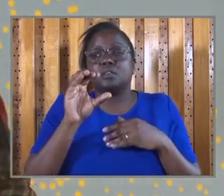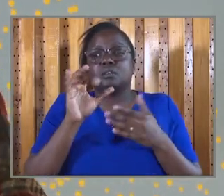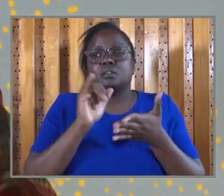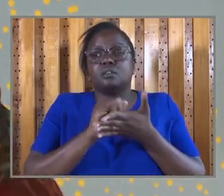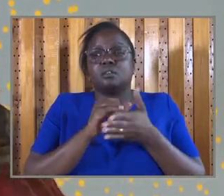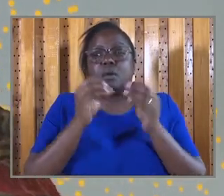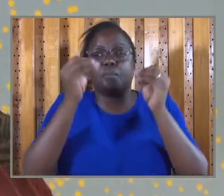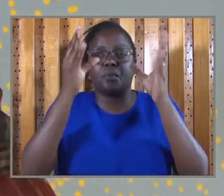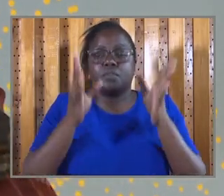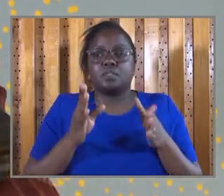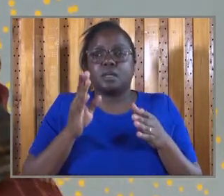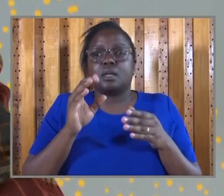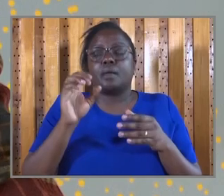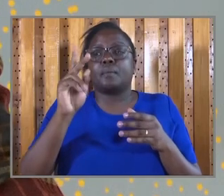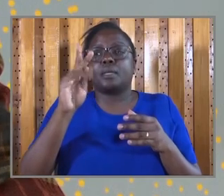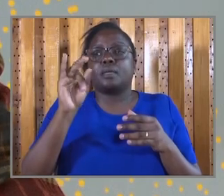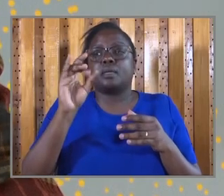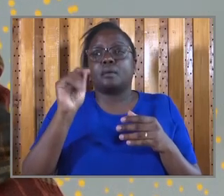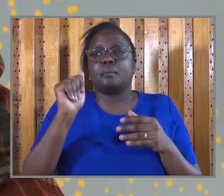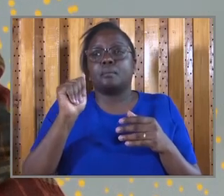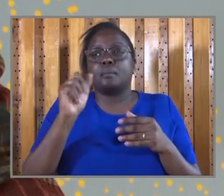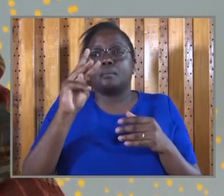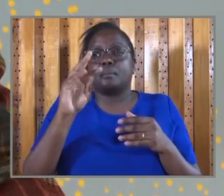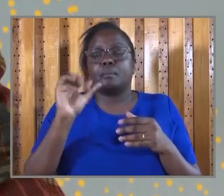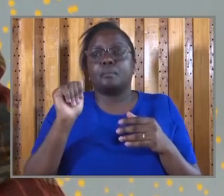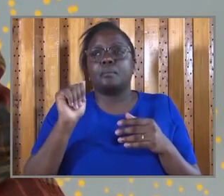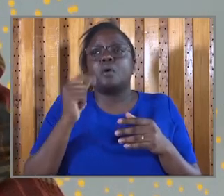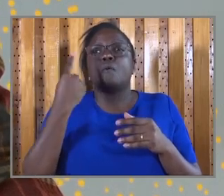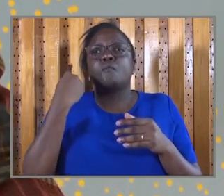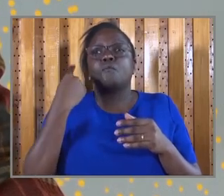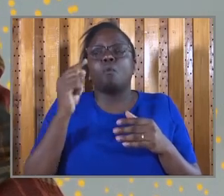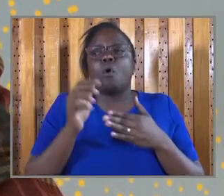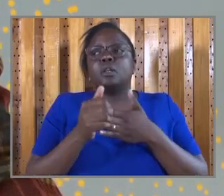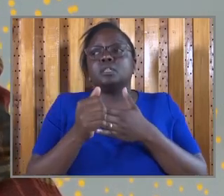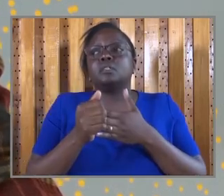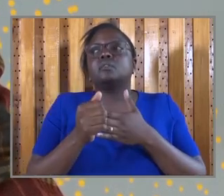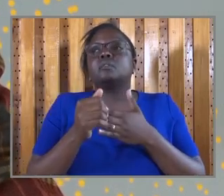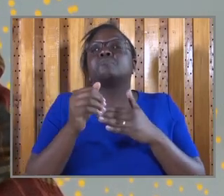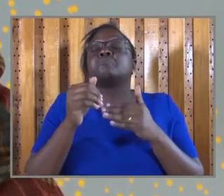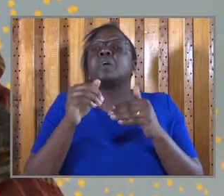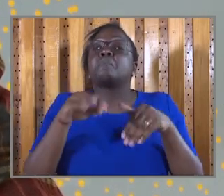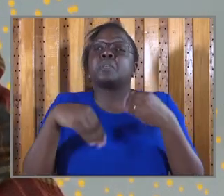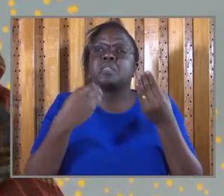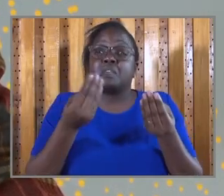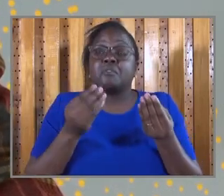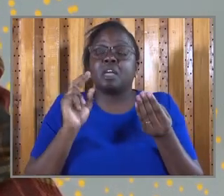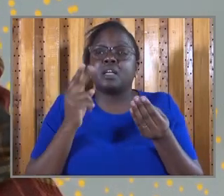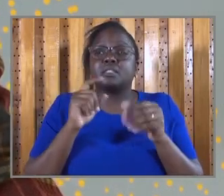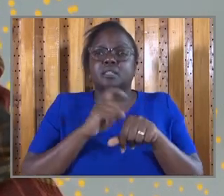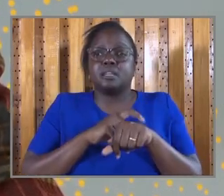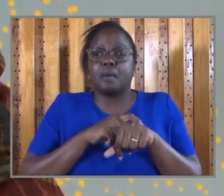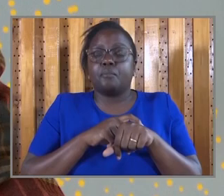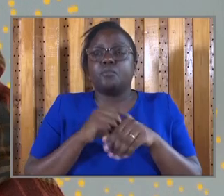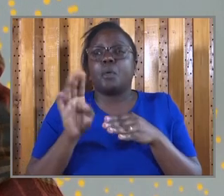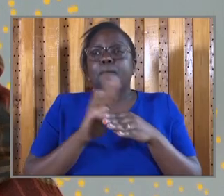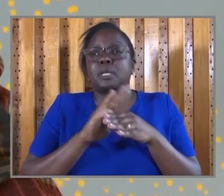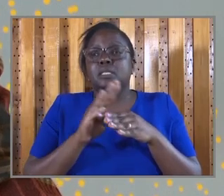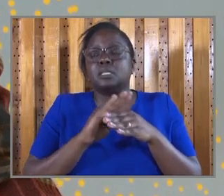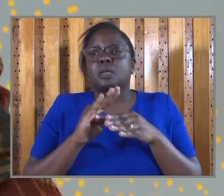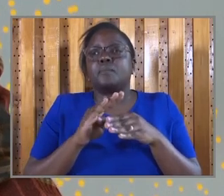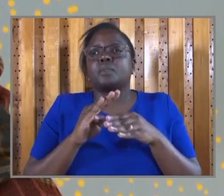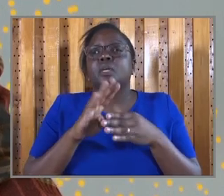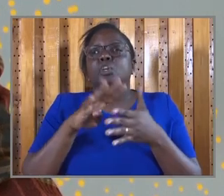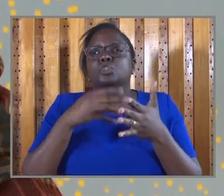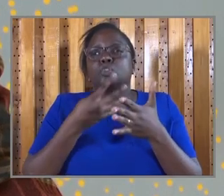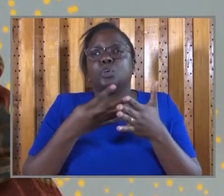is Professor Stephen Kiama, for sparing his time off his busy, very busy schedule to attend